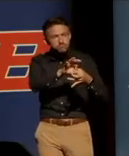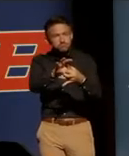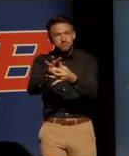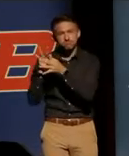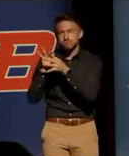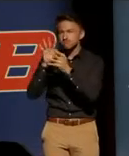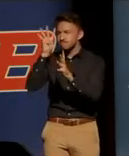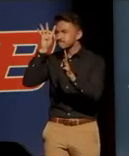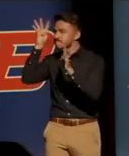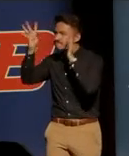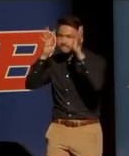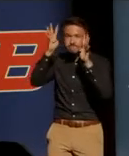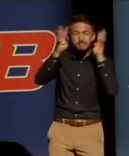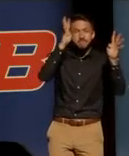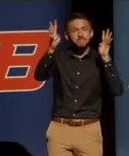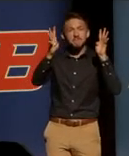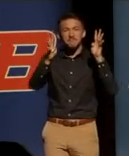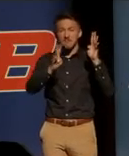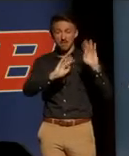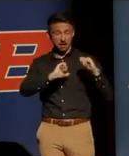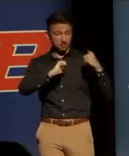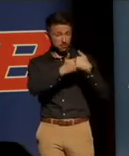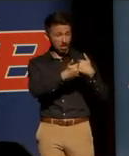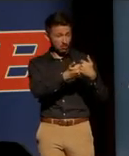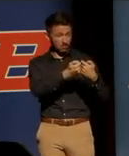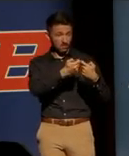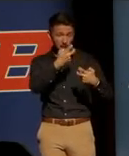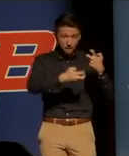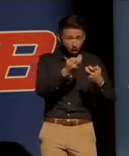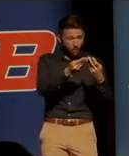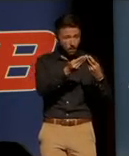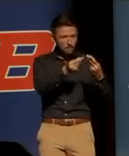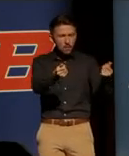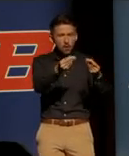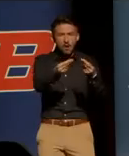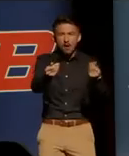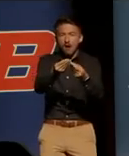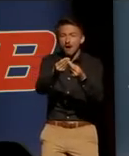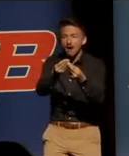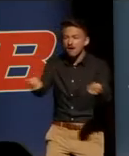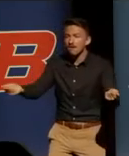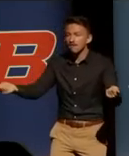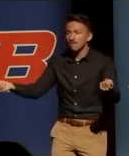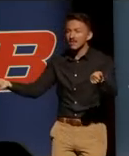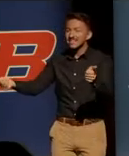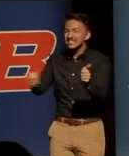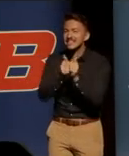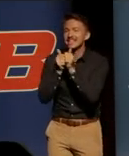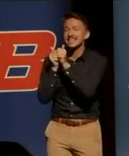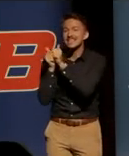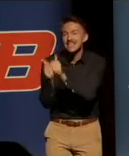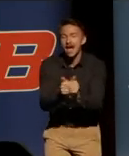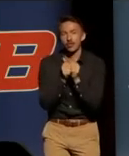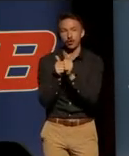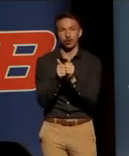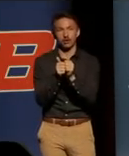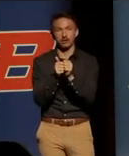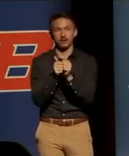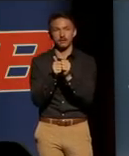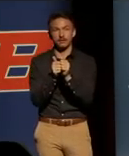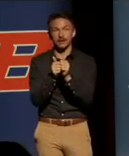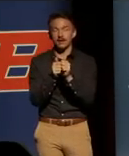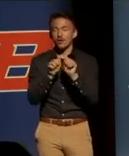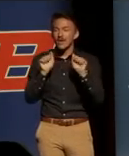to solve the problems that are before us, and we will together do incredible